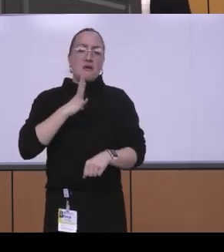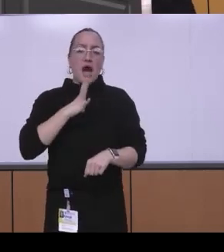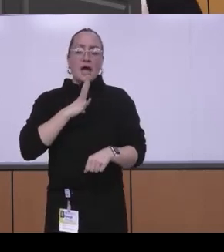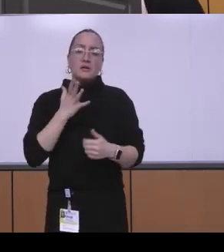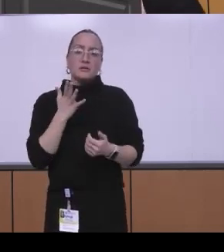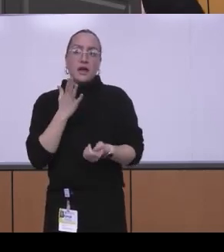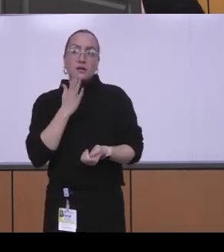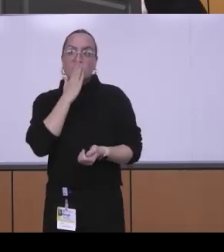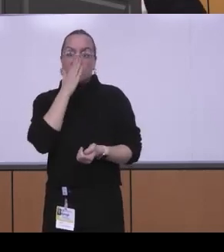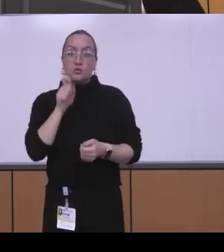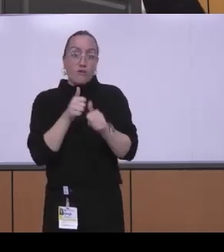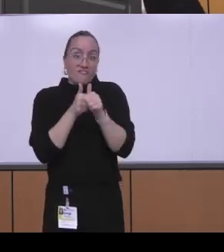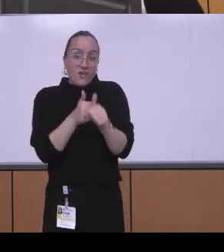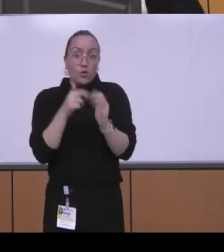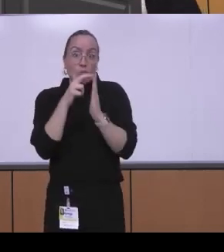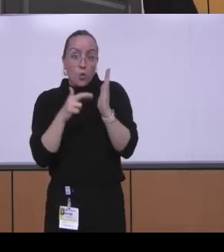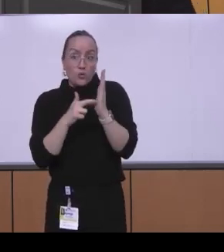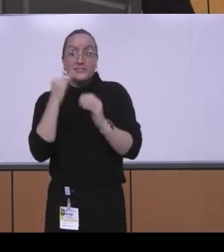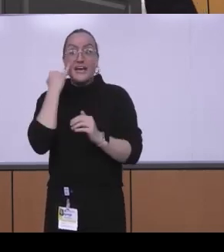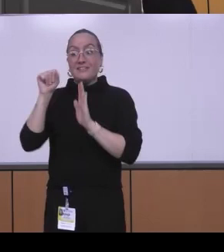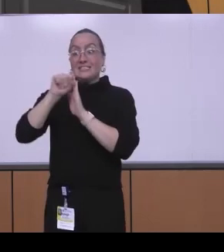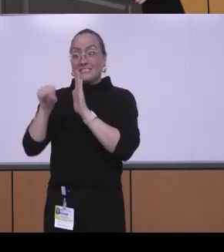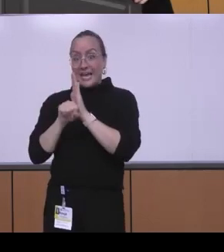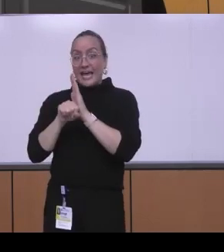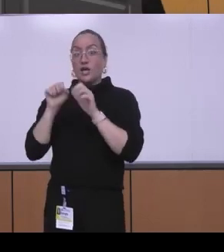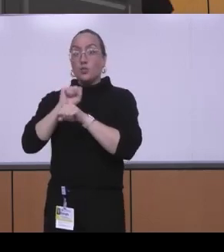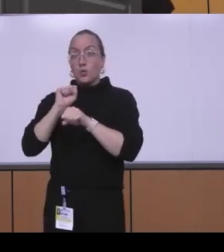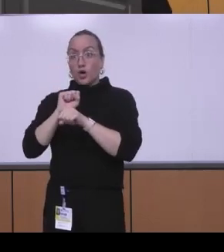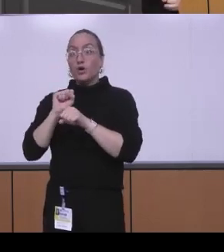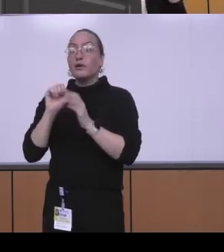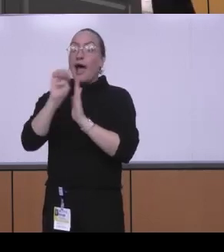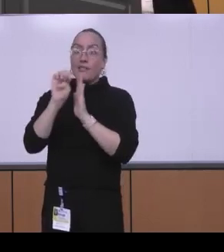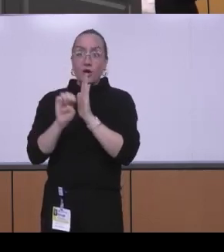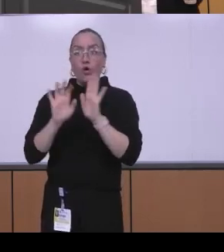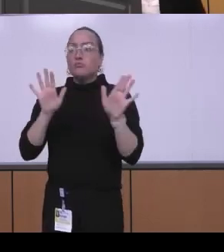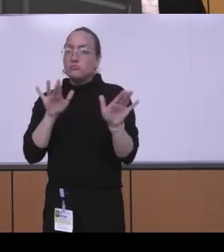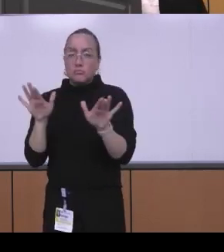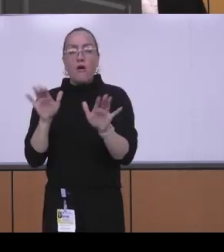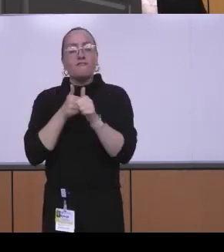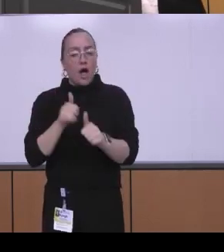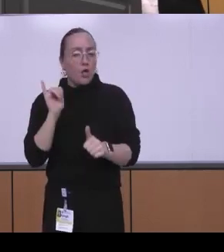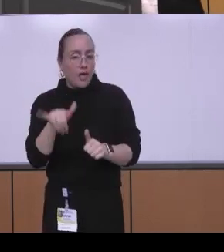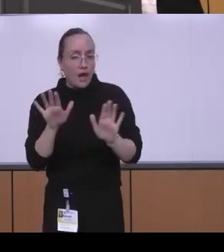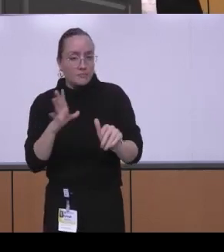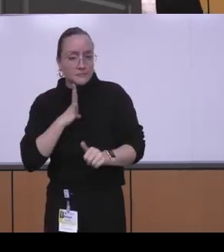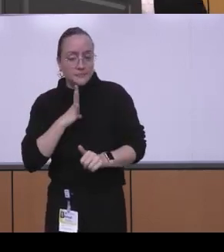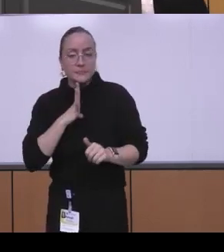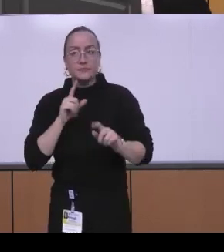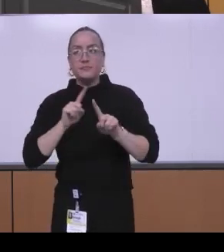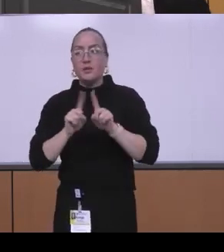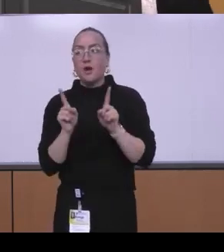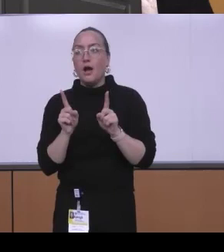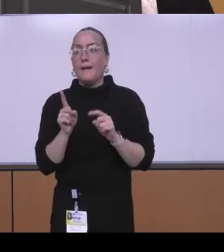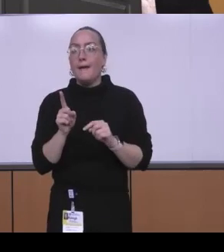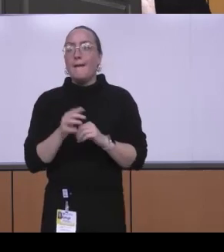actually, of course, you should follow the rules of the state you work in and the ethical guidance. But there are actually all